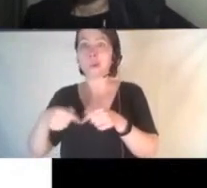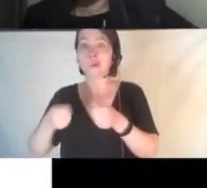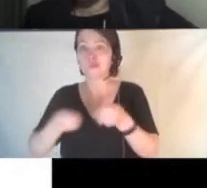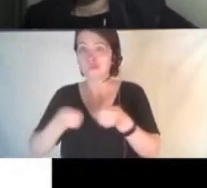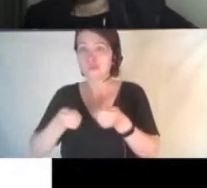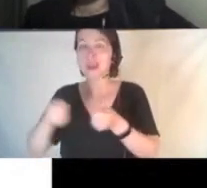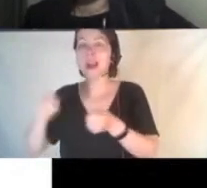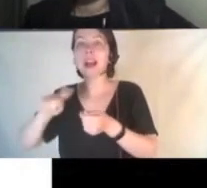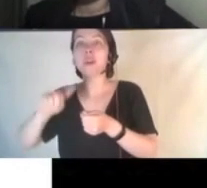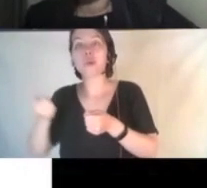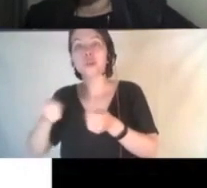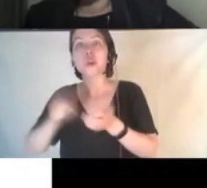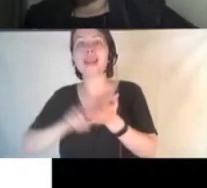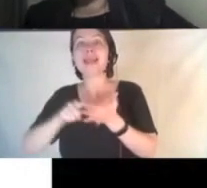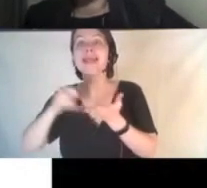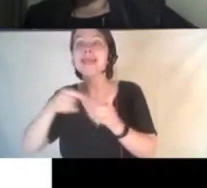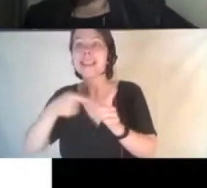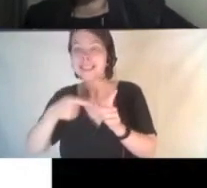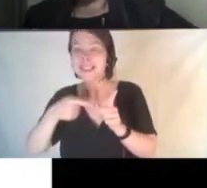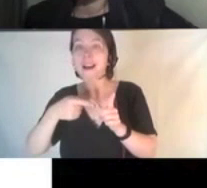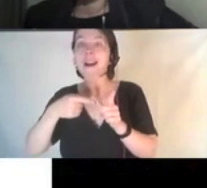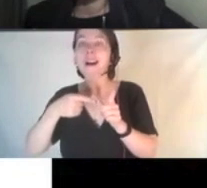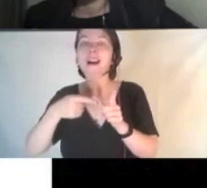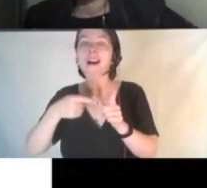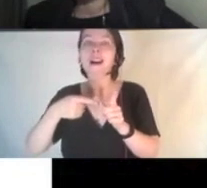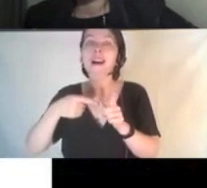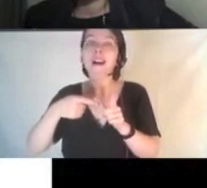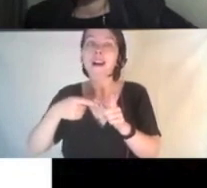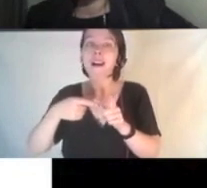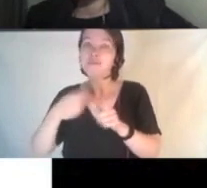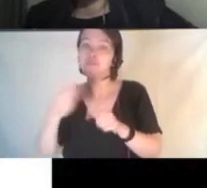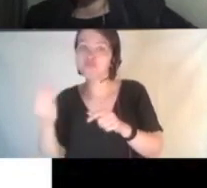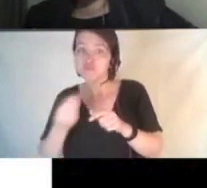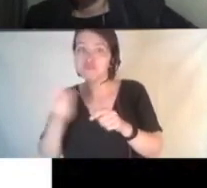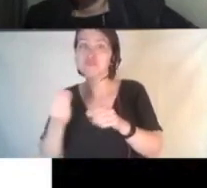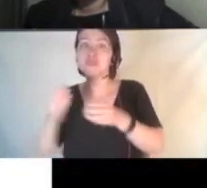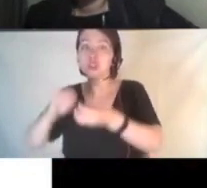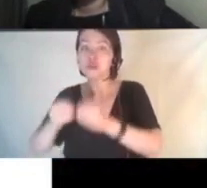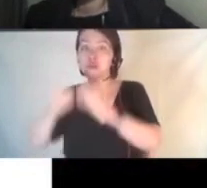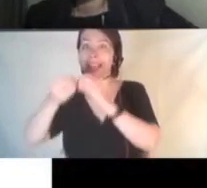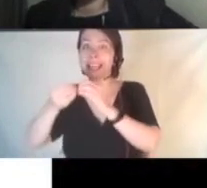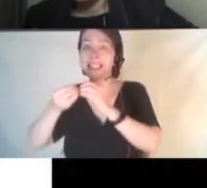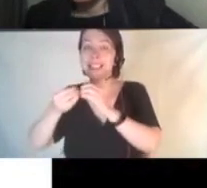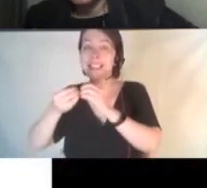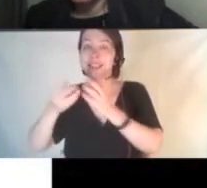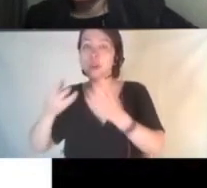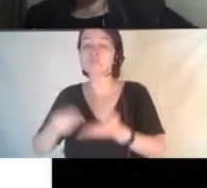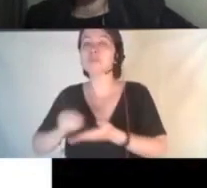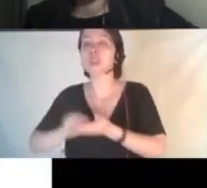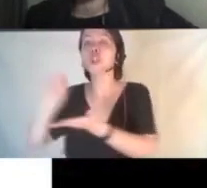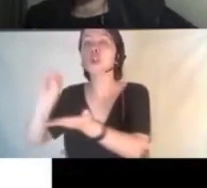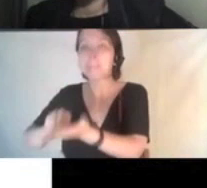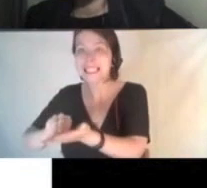Lisa Brown, got together and put together a proposal for an exhibition. Submitted that